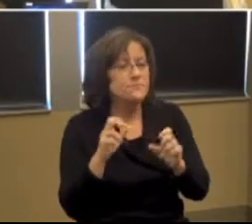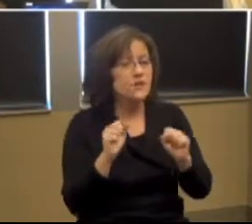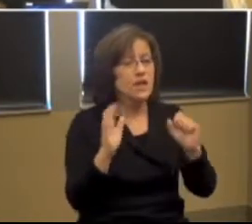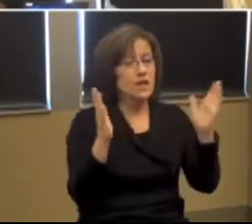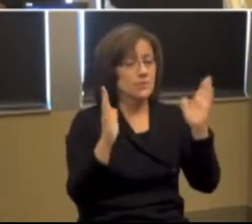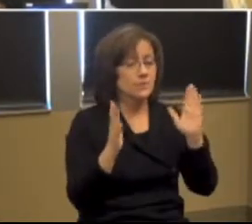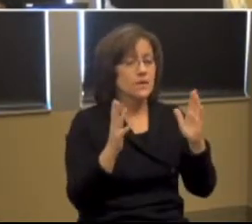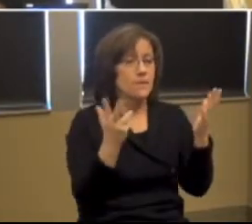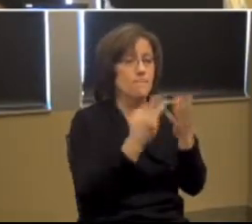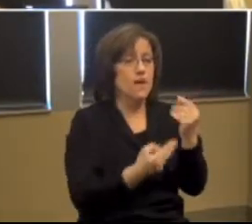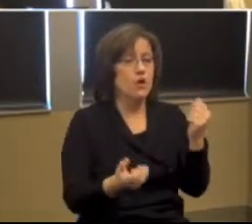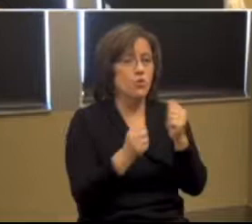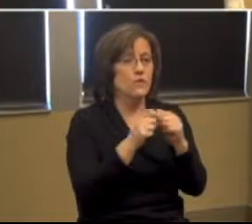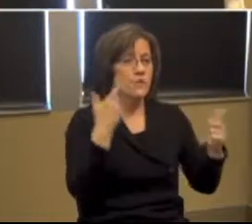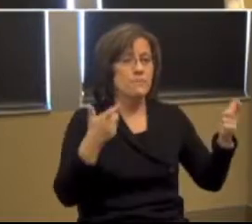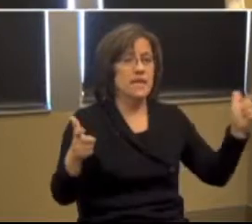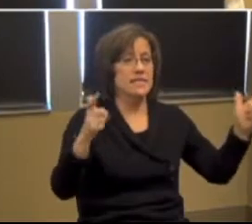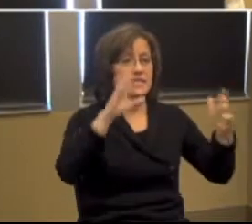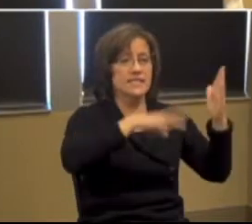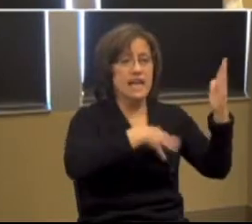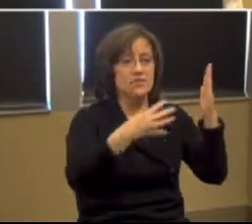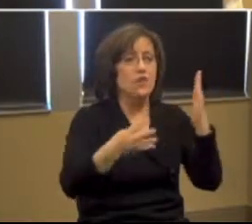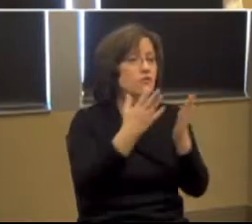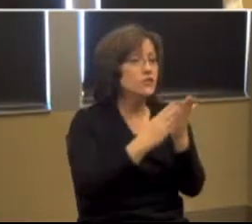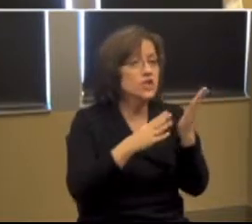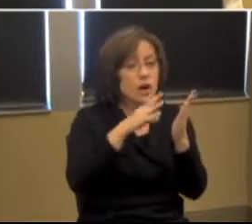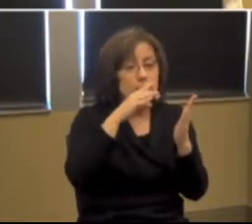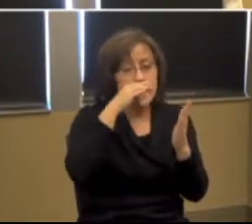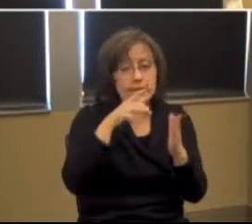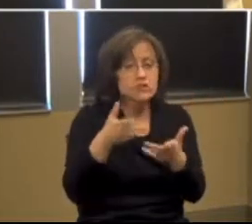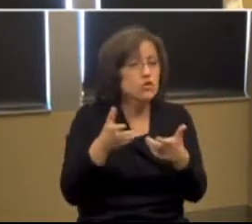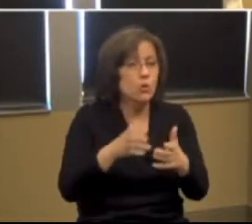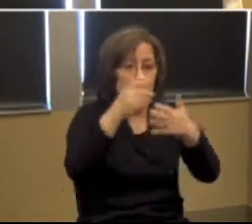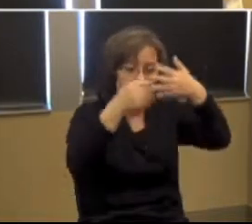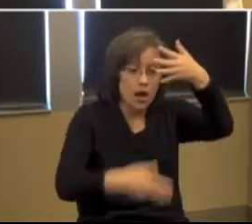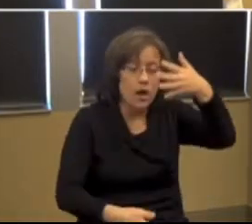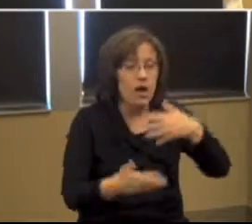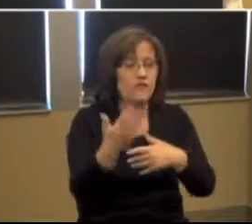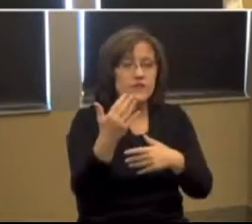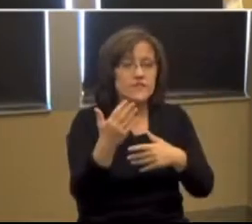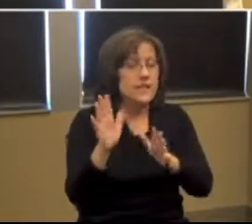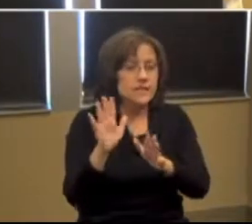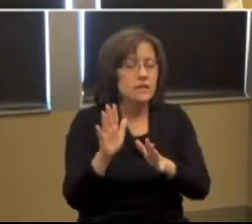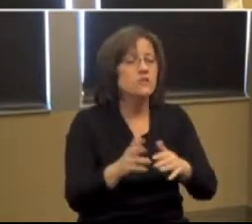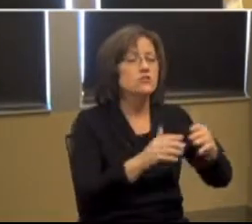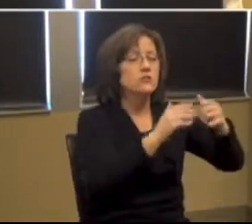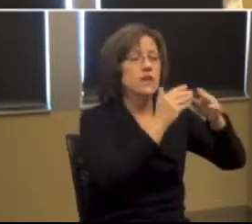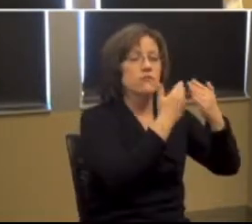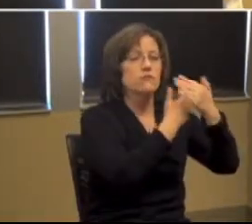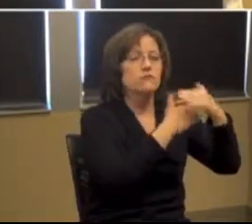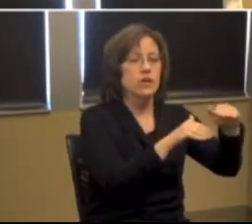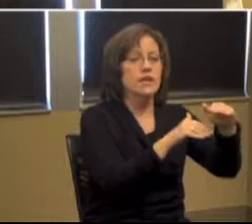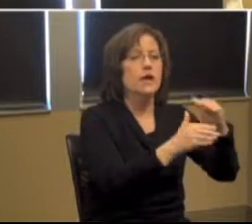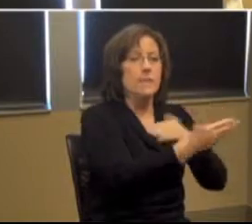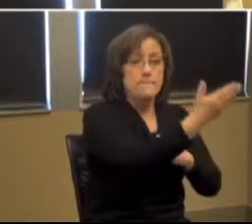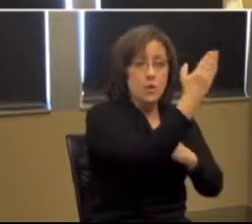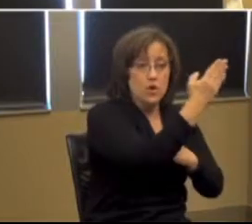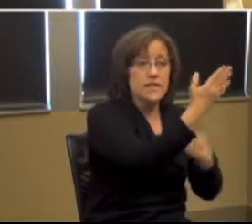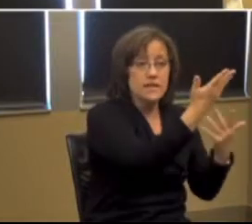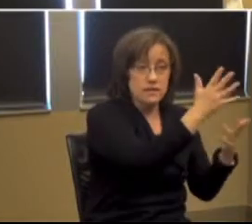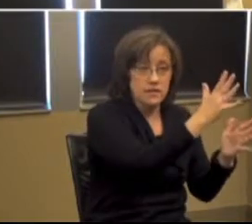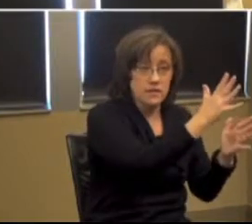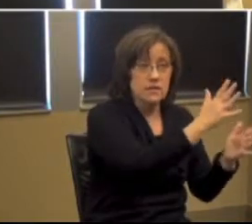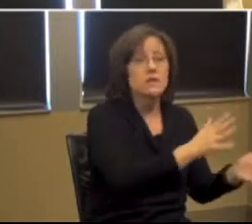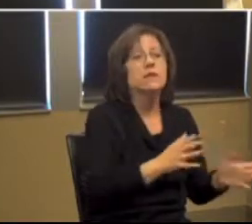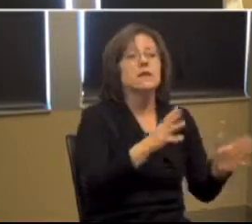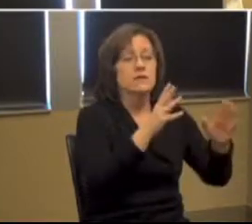And for some students, you might not want to have all 15 items. You might want to say just an AM. So you might want to have just a morning schedule, and then when the